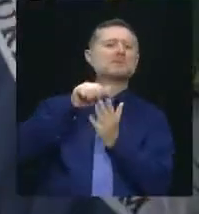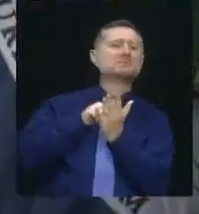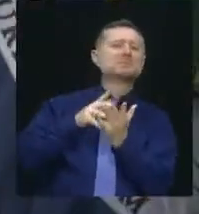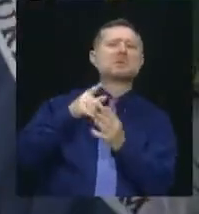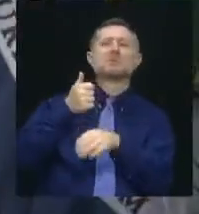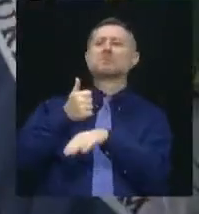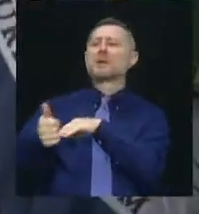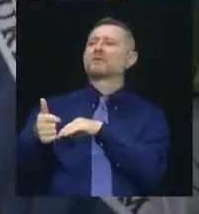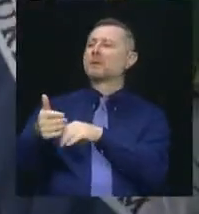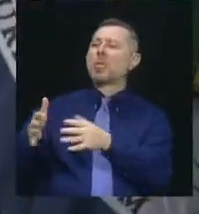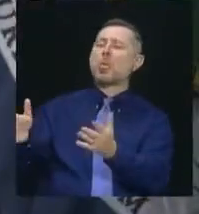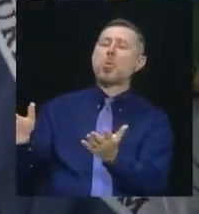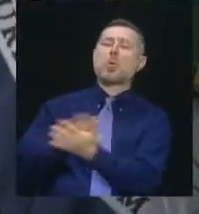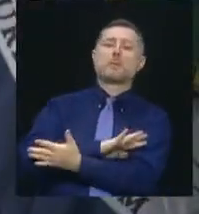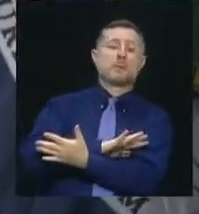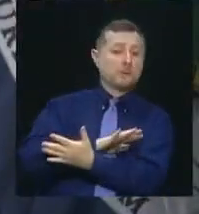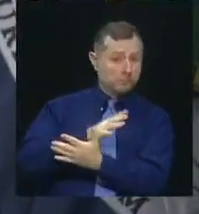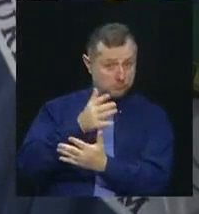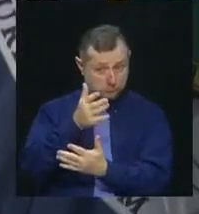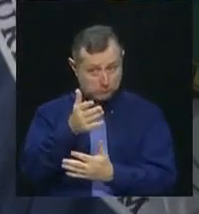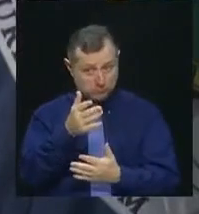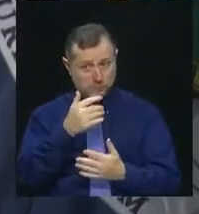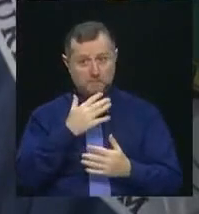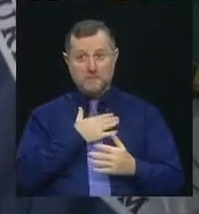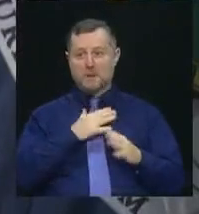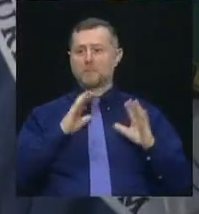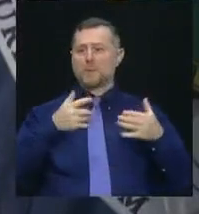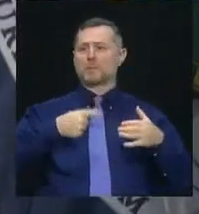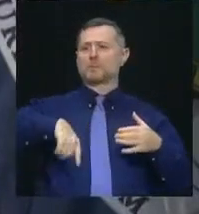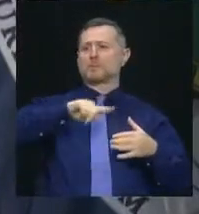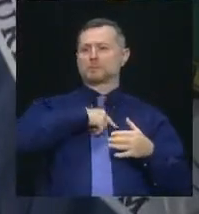administration will be fully transparent when I'm governor. I'm not governor yet.